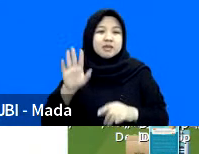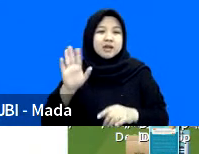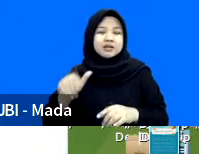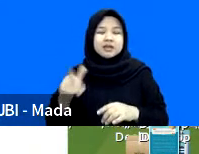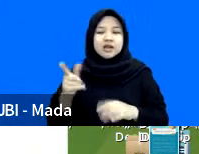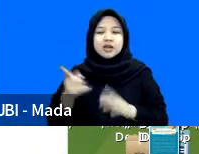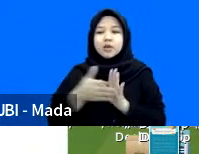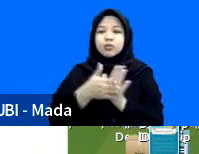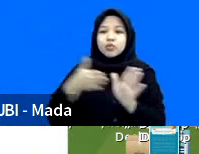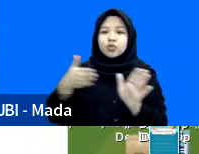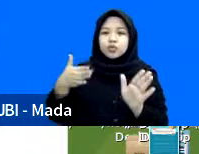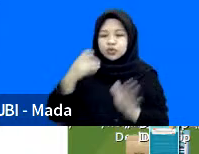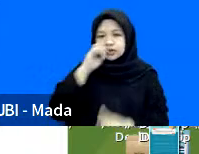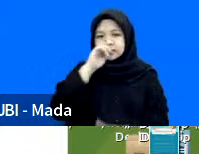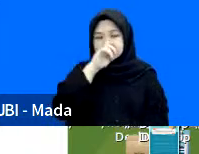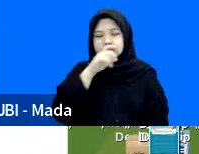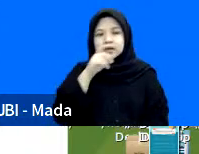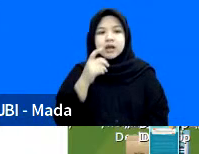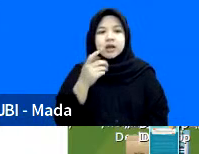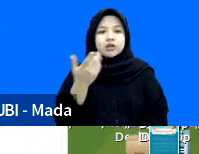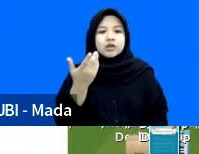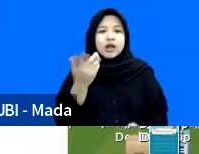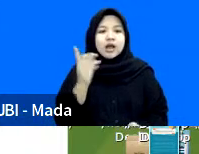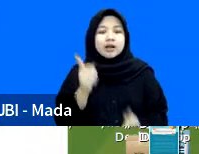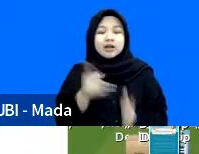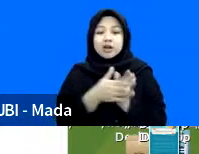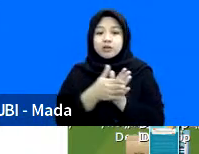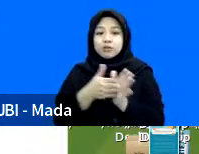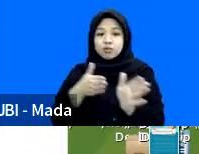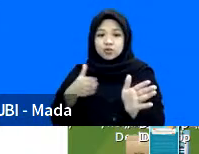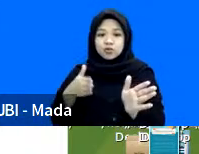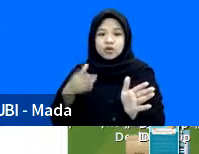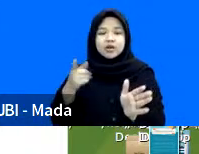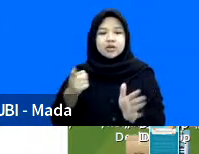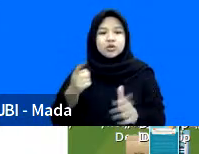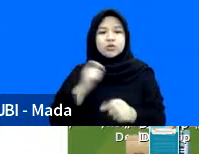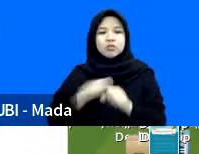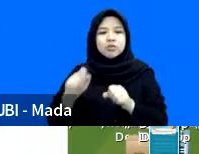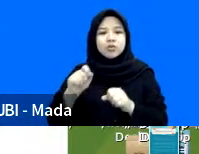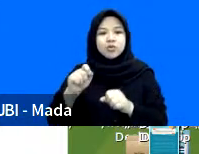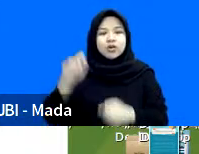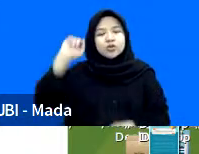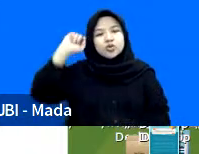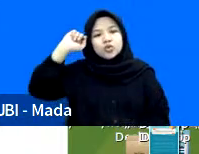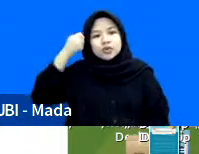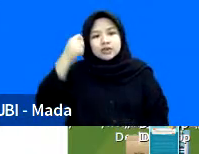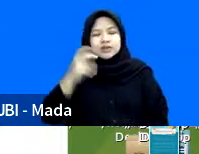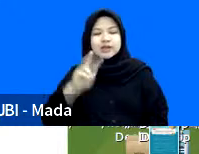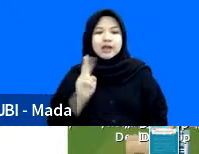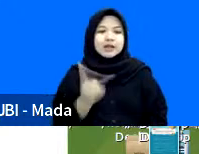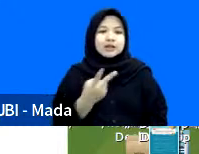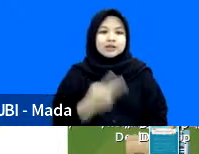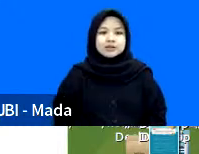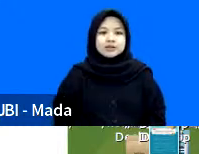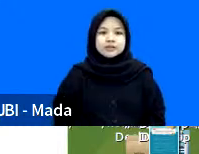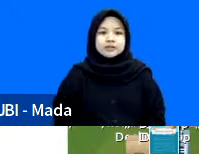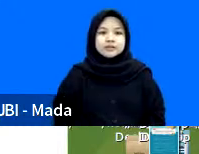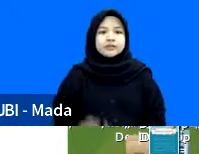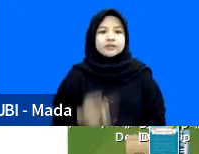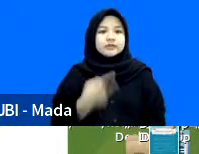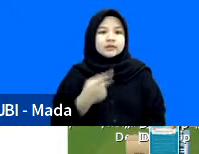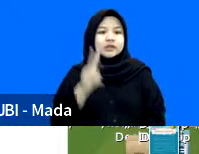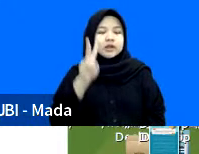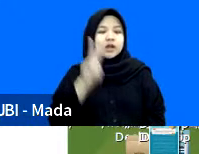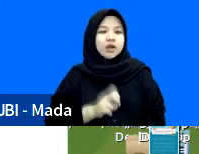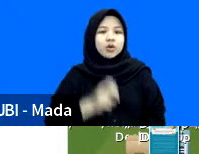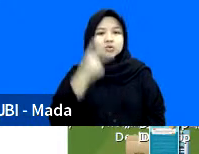very, very difficult, if at all possible, to make up. So the first point I want to make is we should clearly look at keeping schools